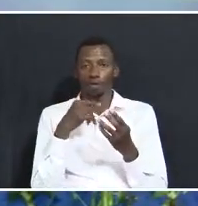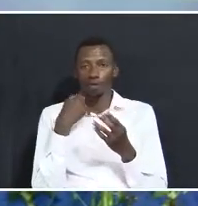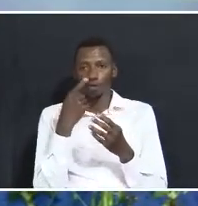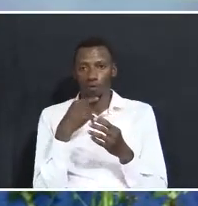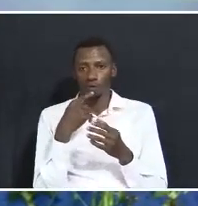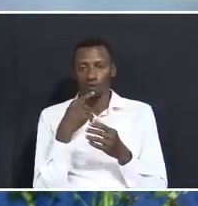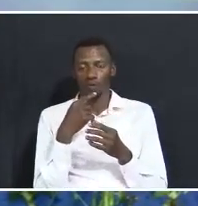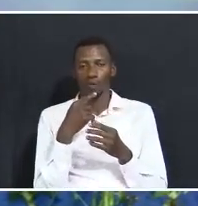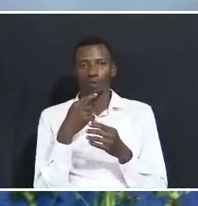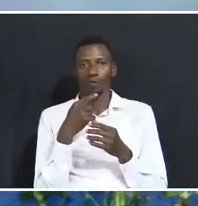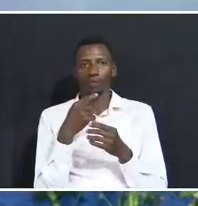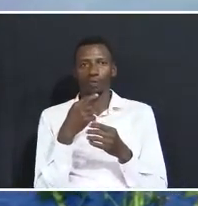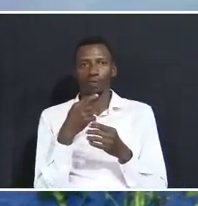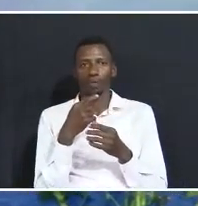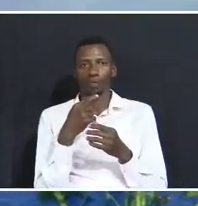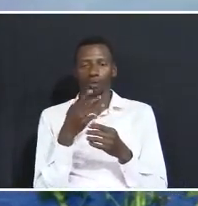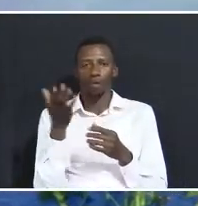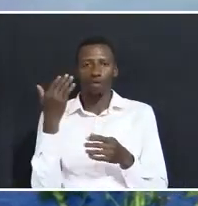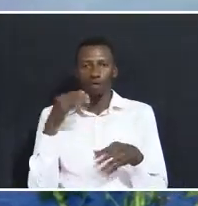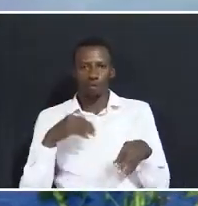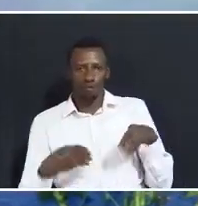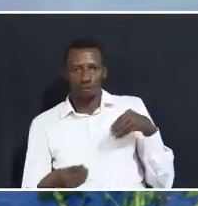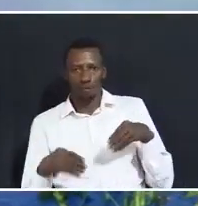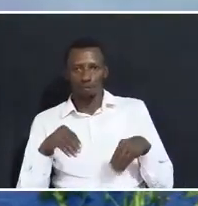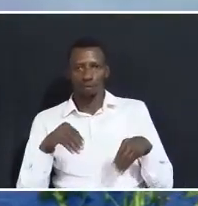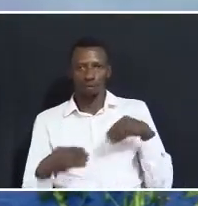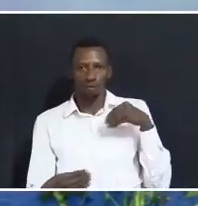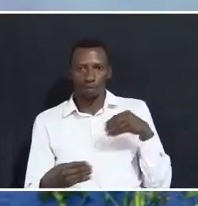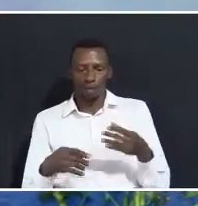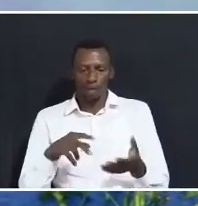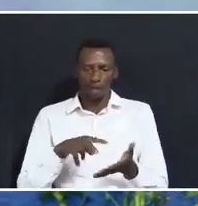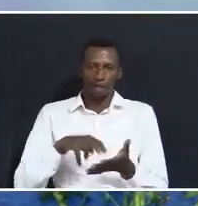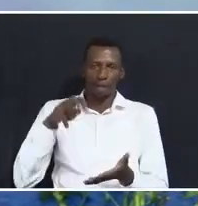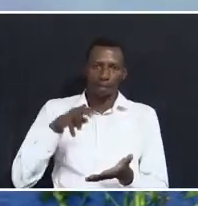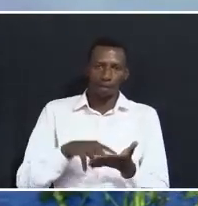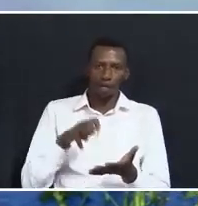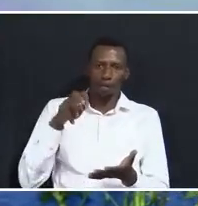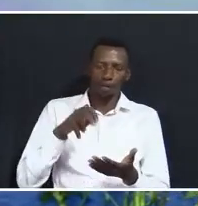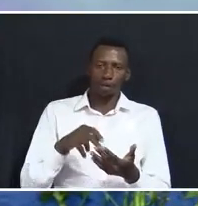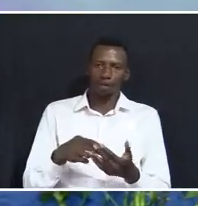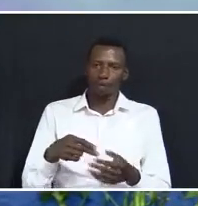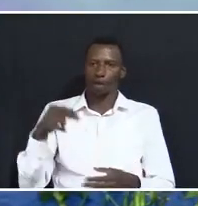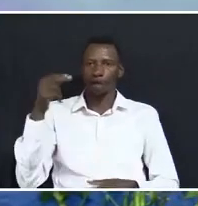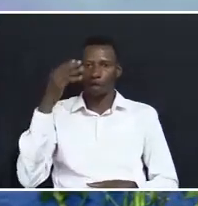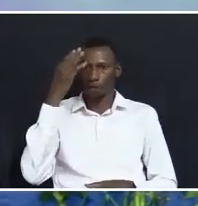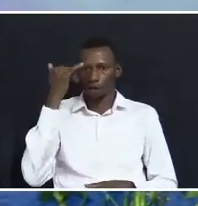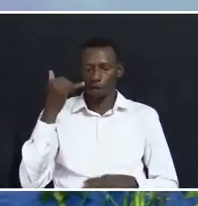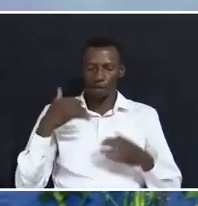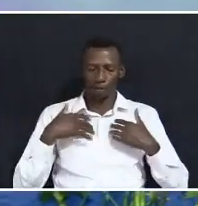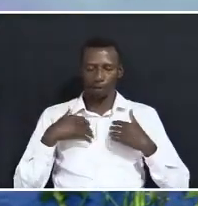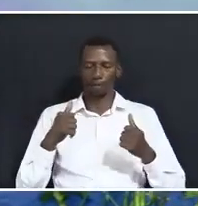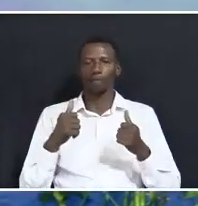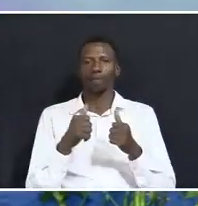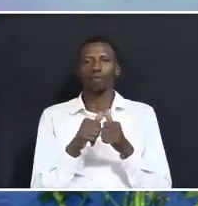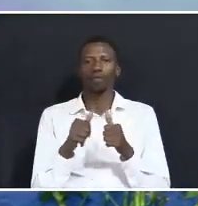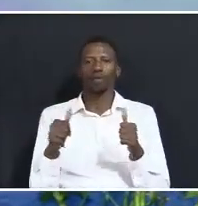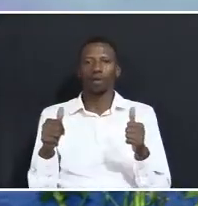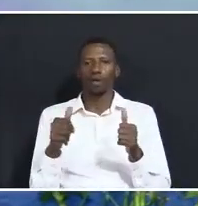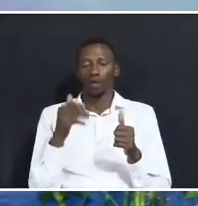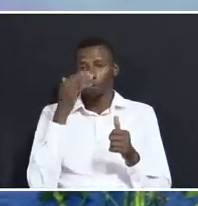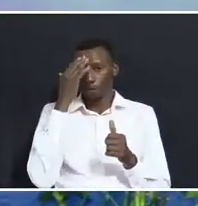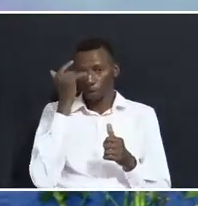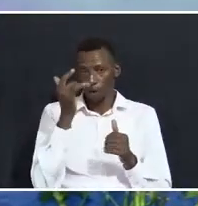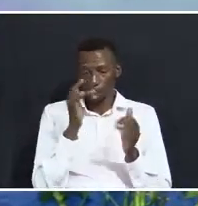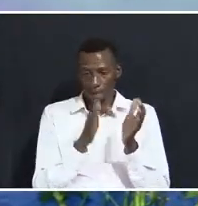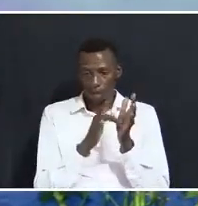been lame were the ones jumping the highest because they had been restored. For the Bible says, because of the